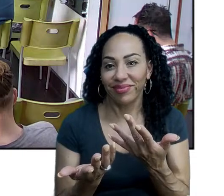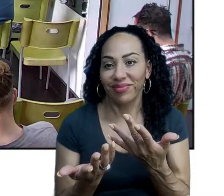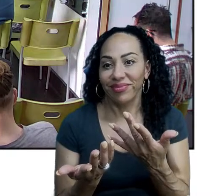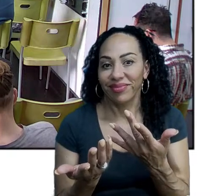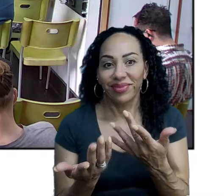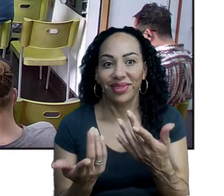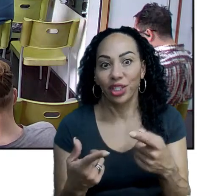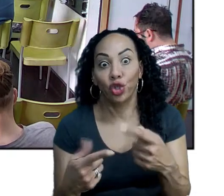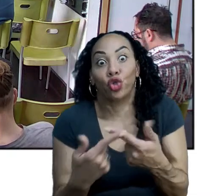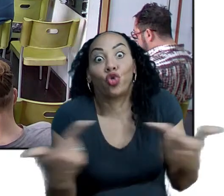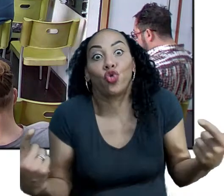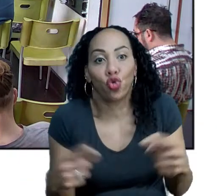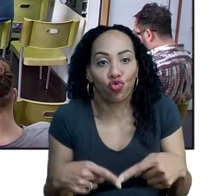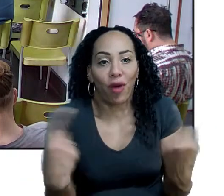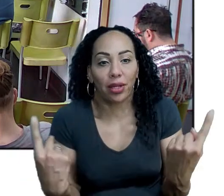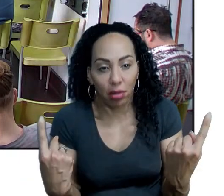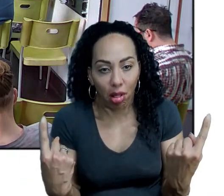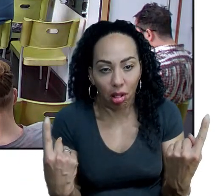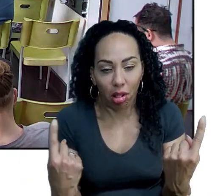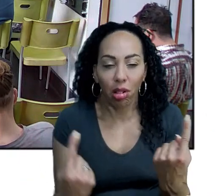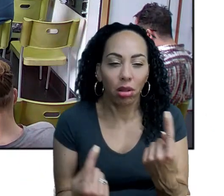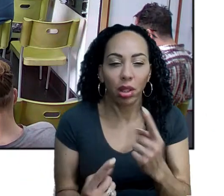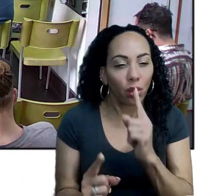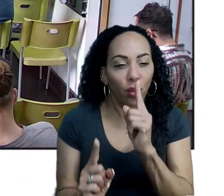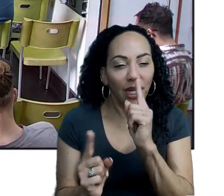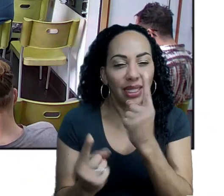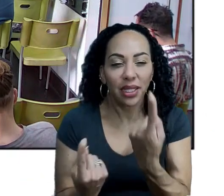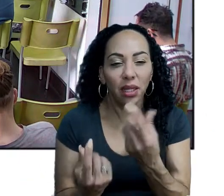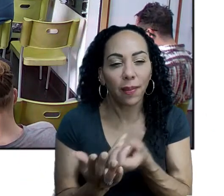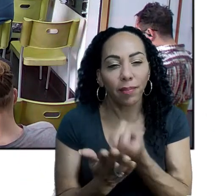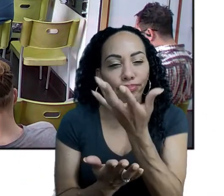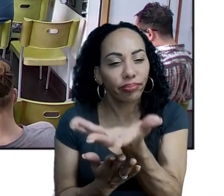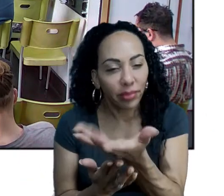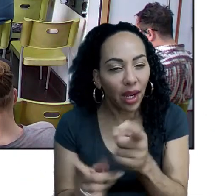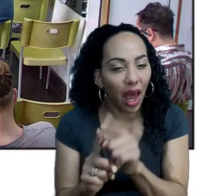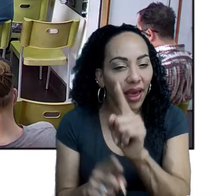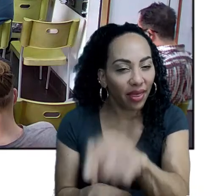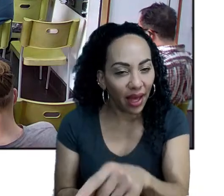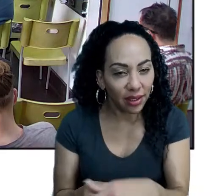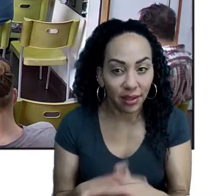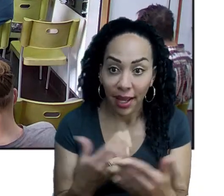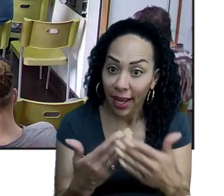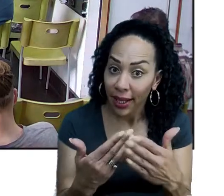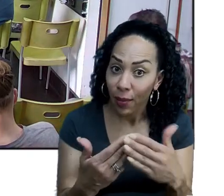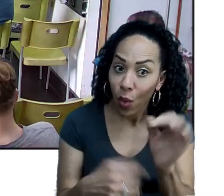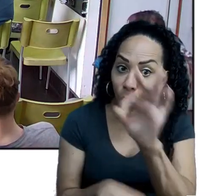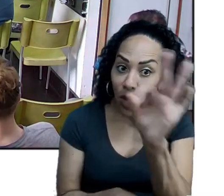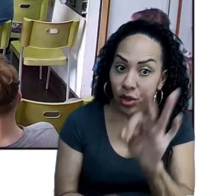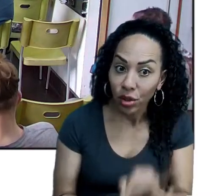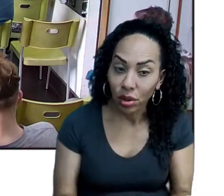Yeah. Any last questions? Vic.